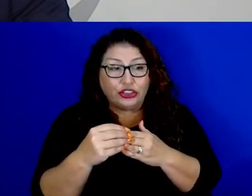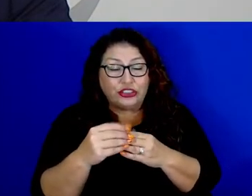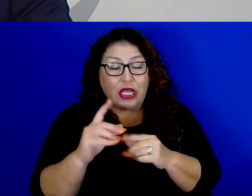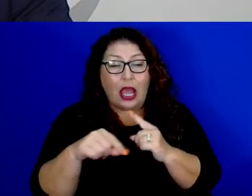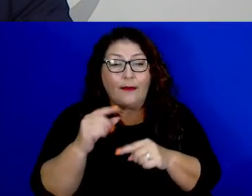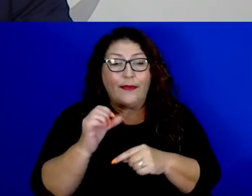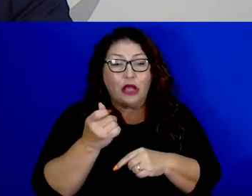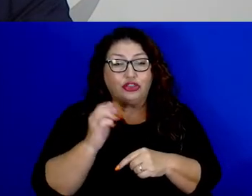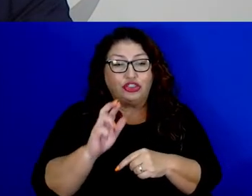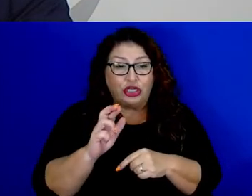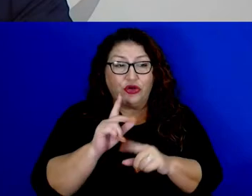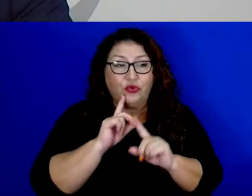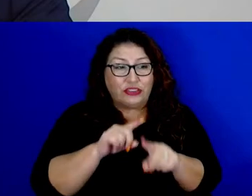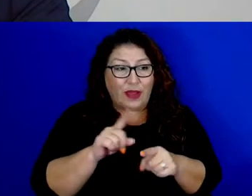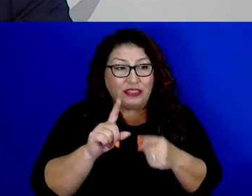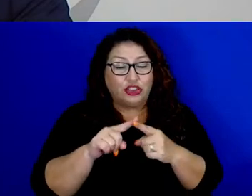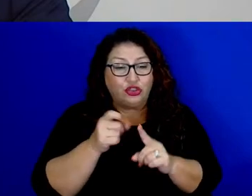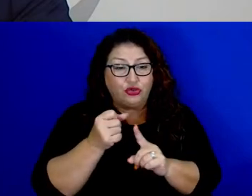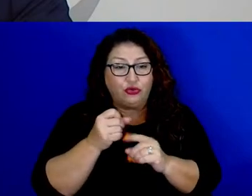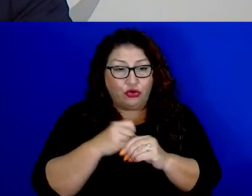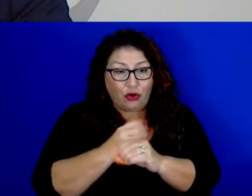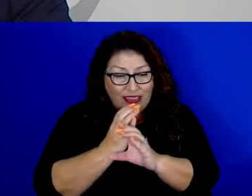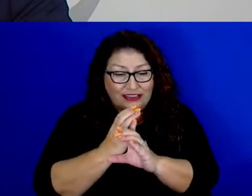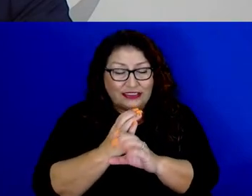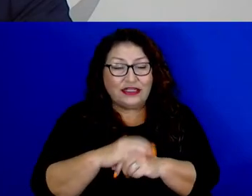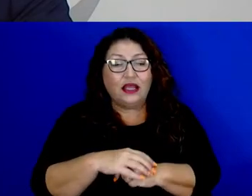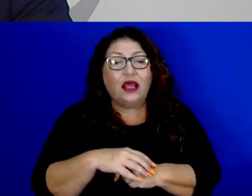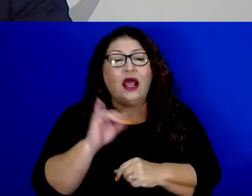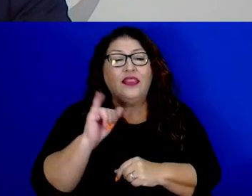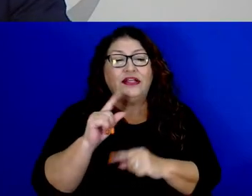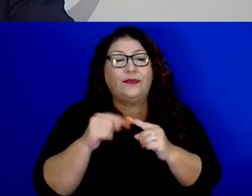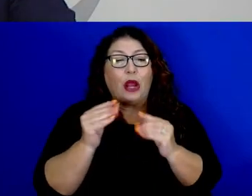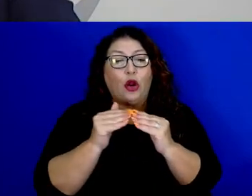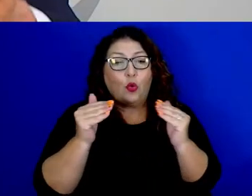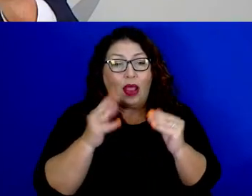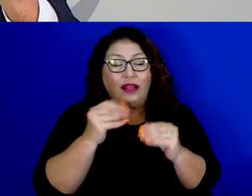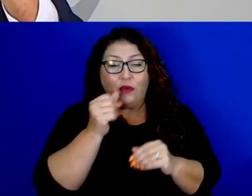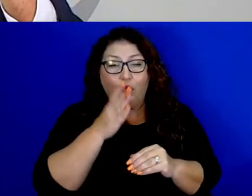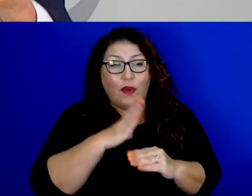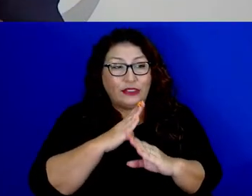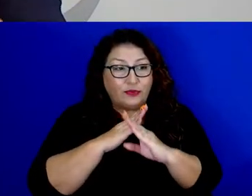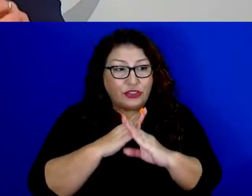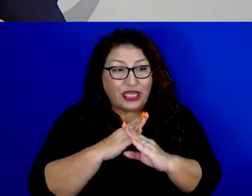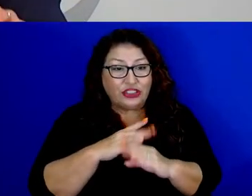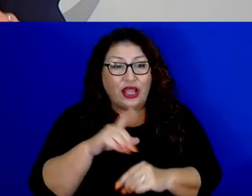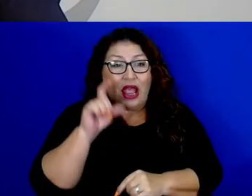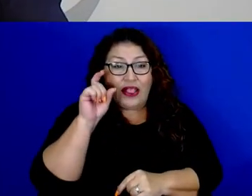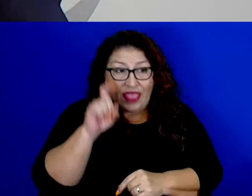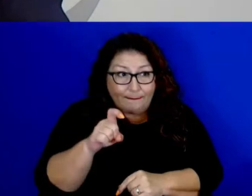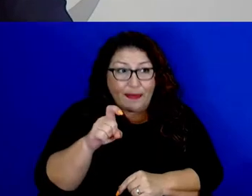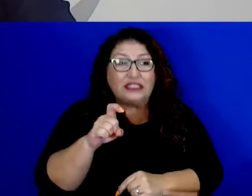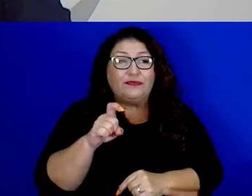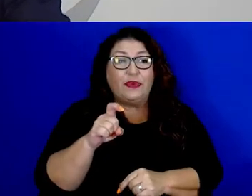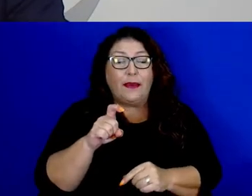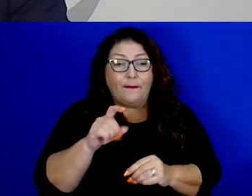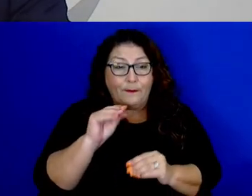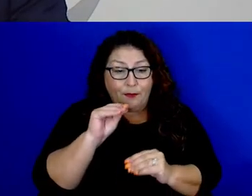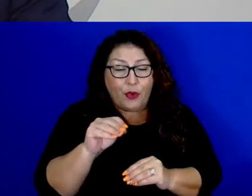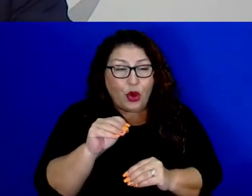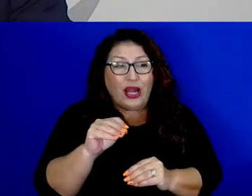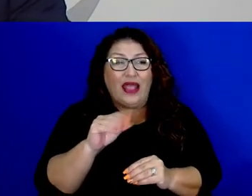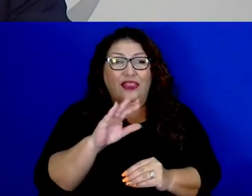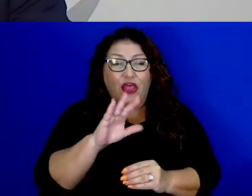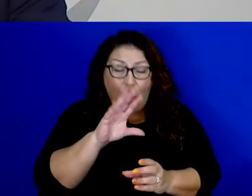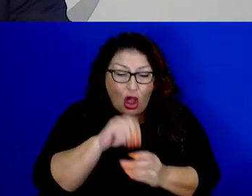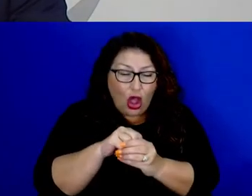crises. This is about equality and women's protection that must be placed at the heart of any crisis response.